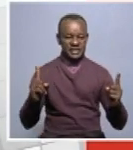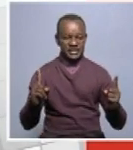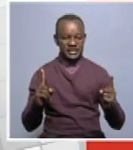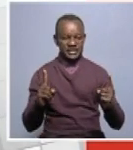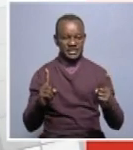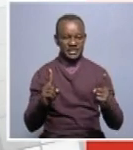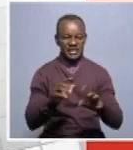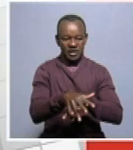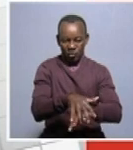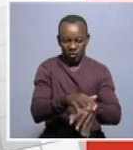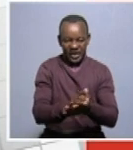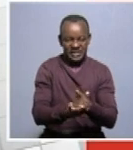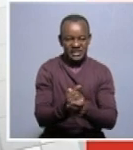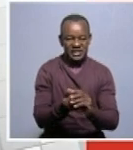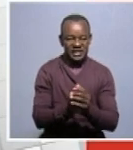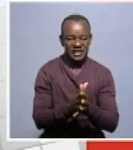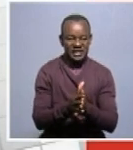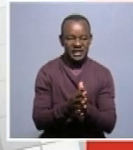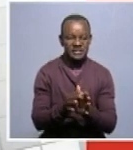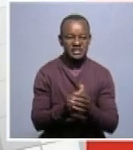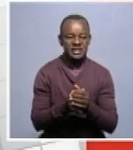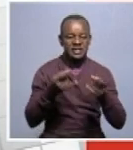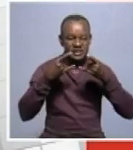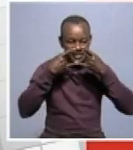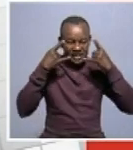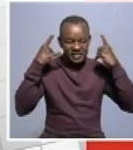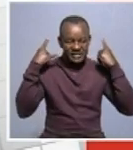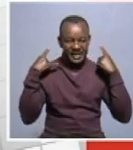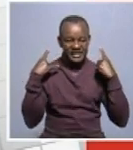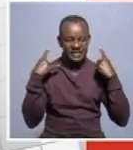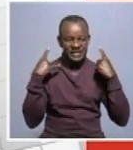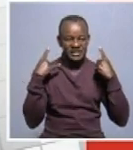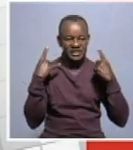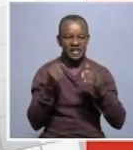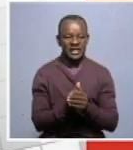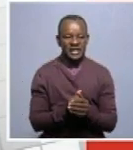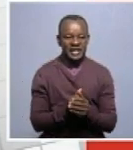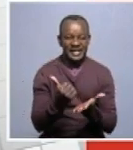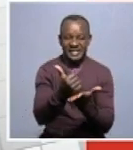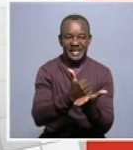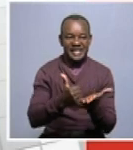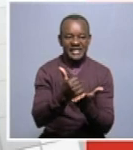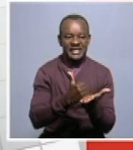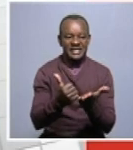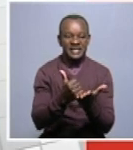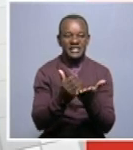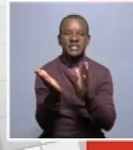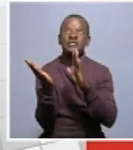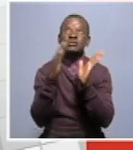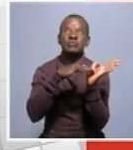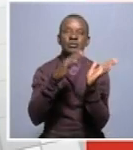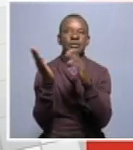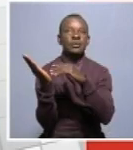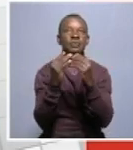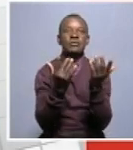masking, good ventilation when we are indoors, avoiding crowded places, especially in